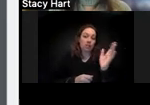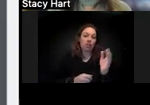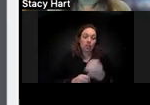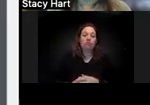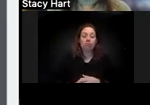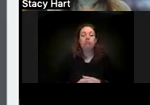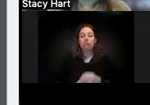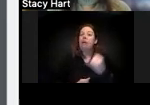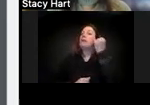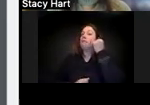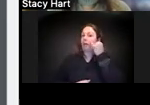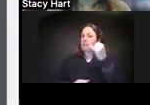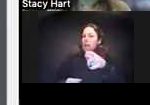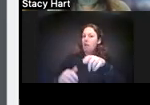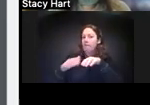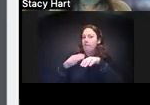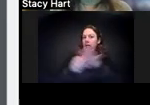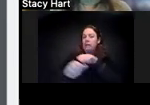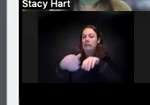format. Next slide.